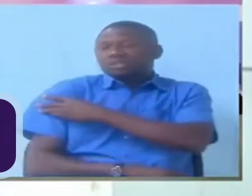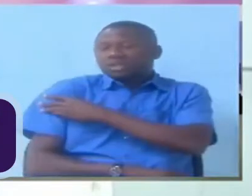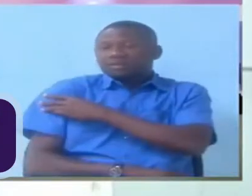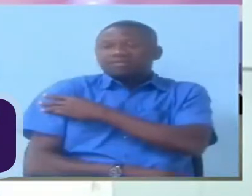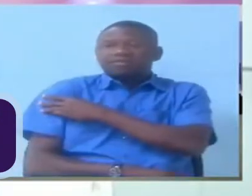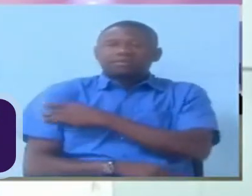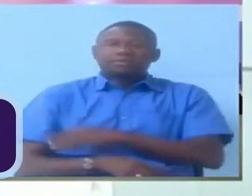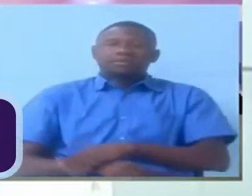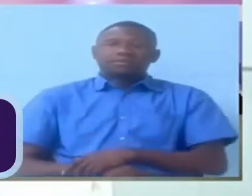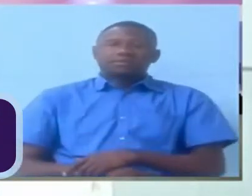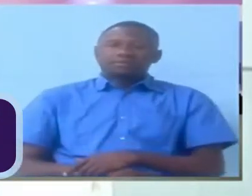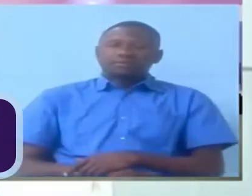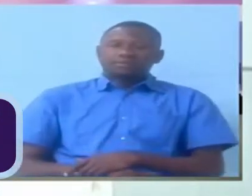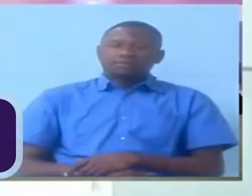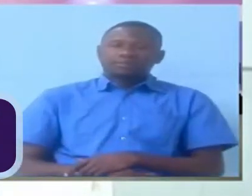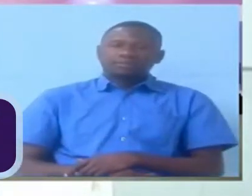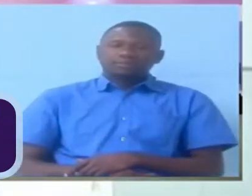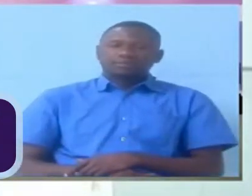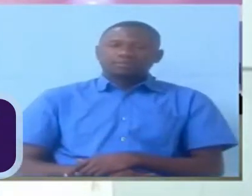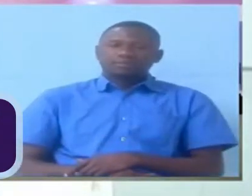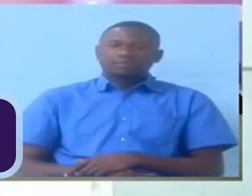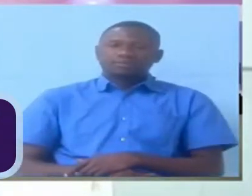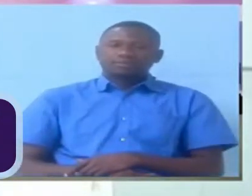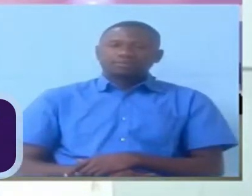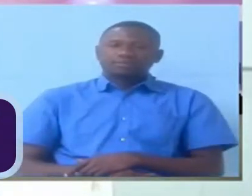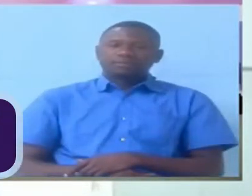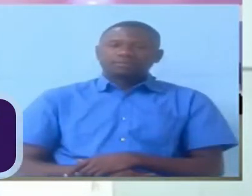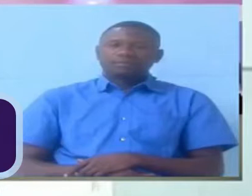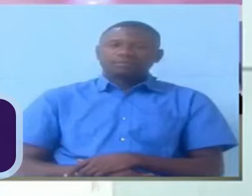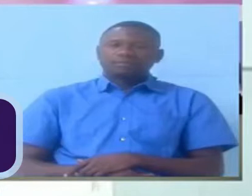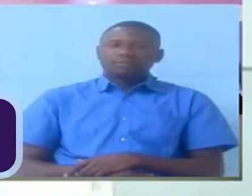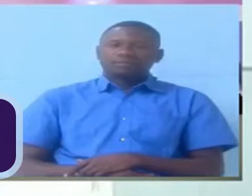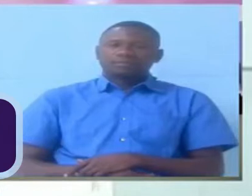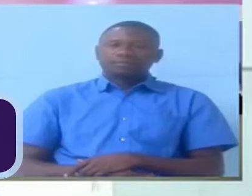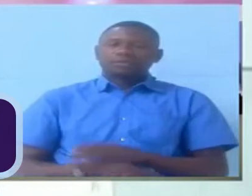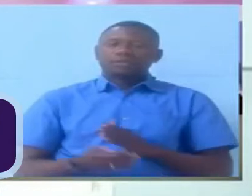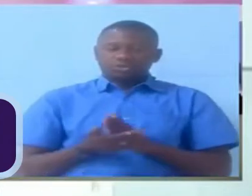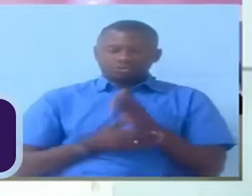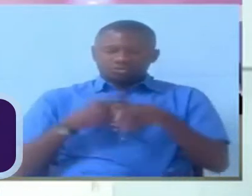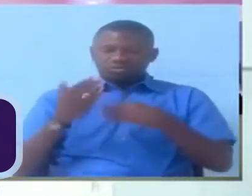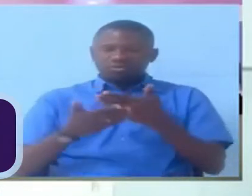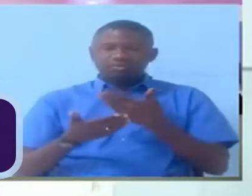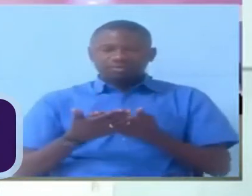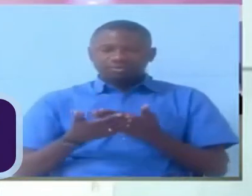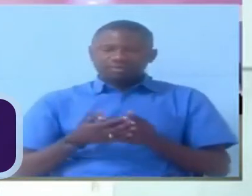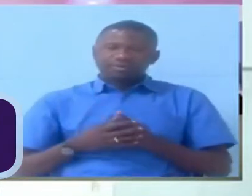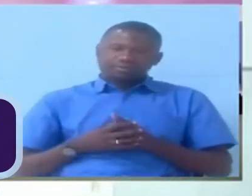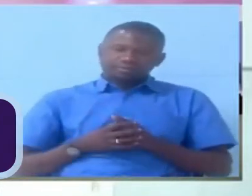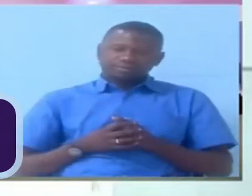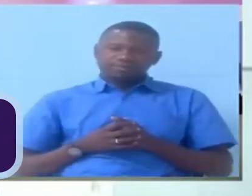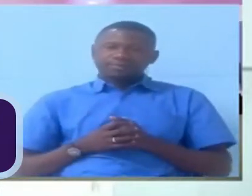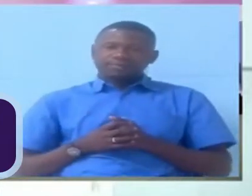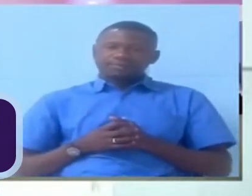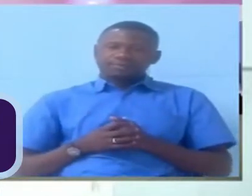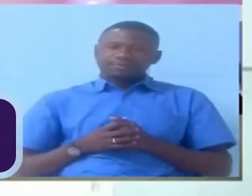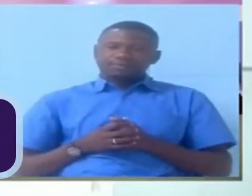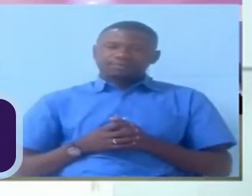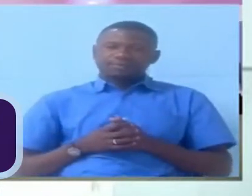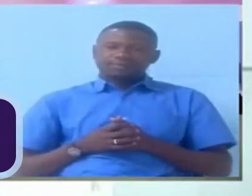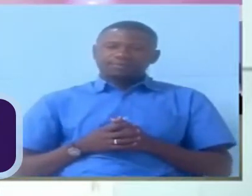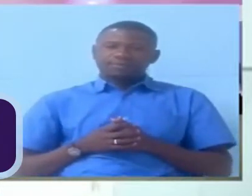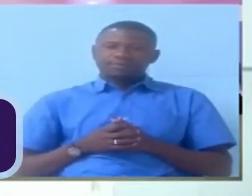Amunta staff sergeant makamu wale tutambulu. And the rank you carry on particular assignments may be different due to the roles you